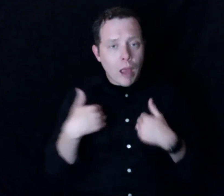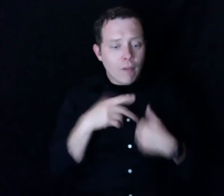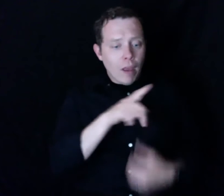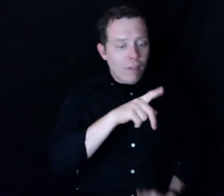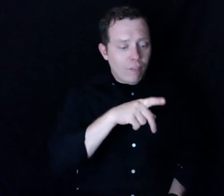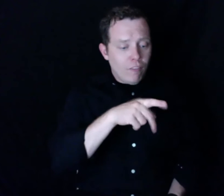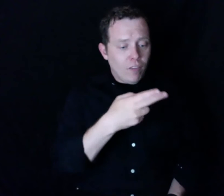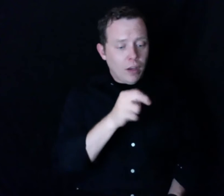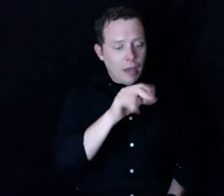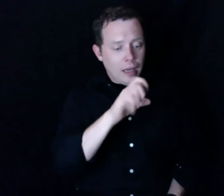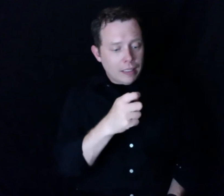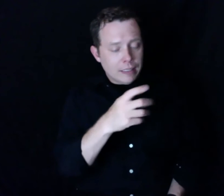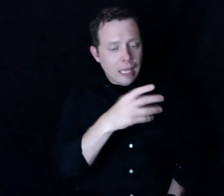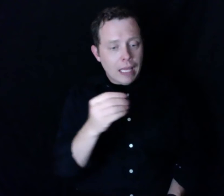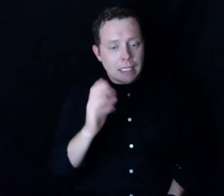South Pacific.